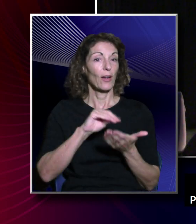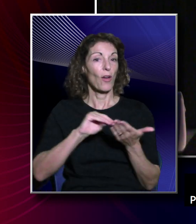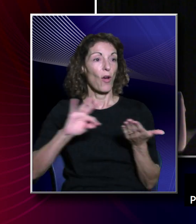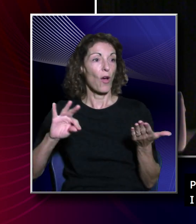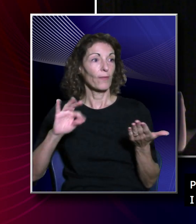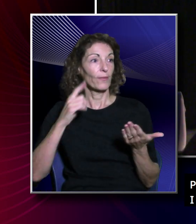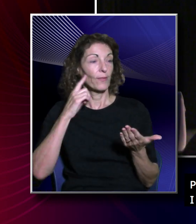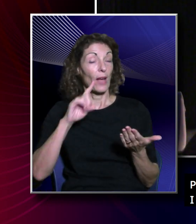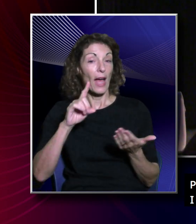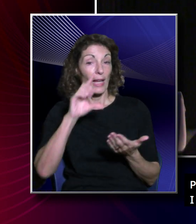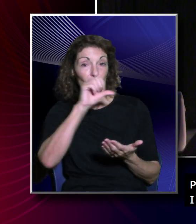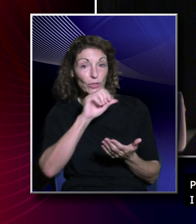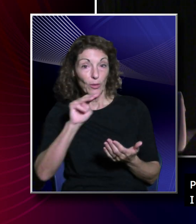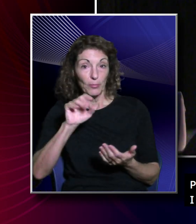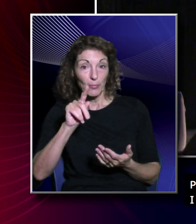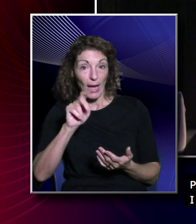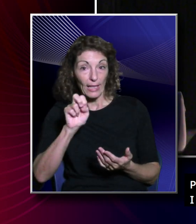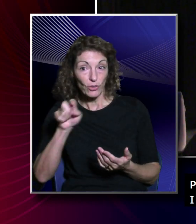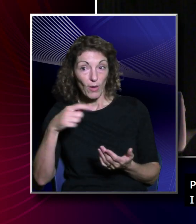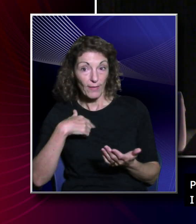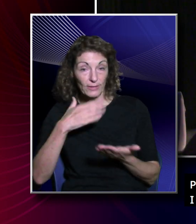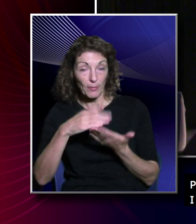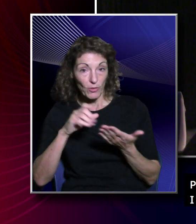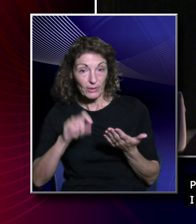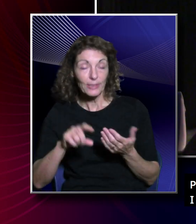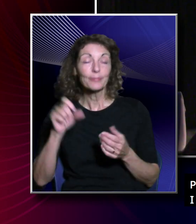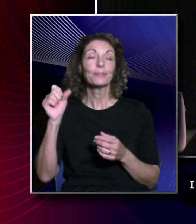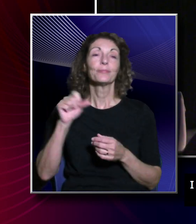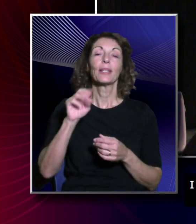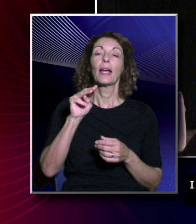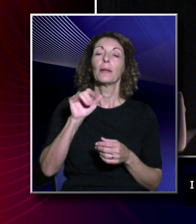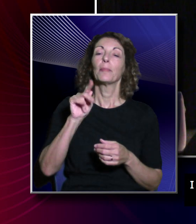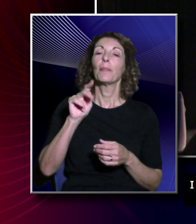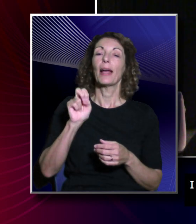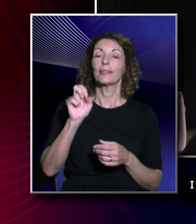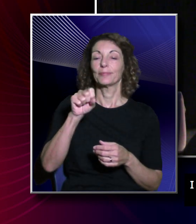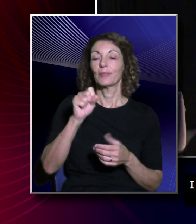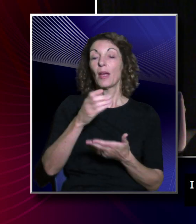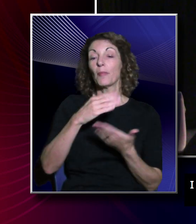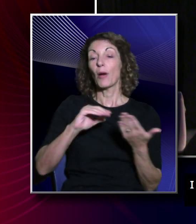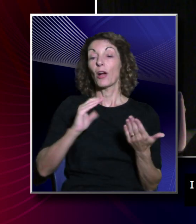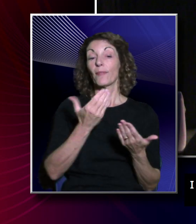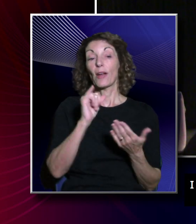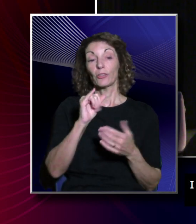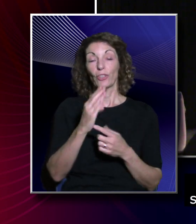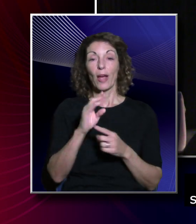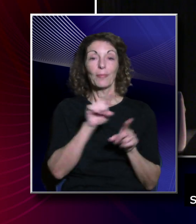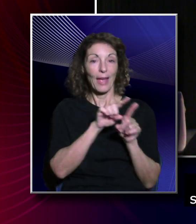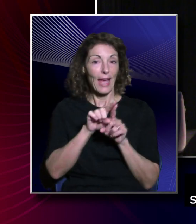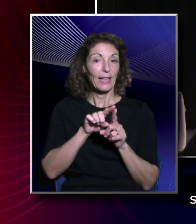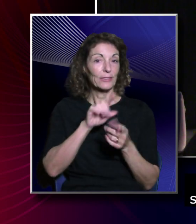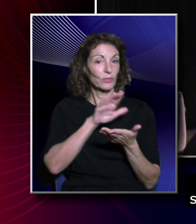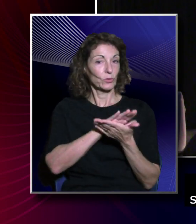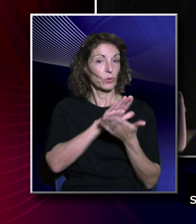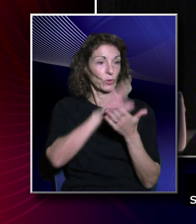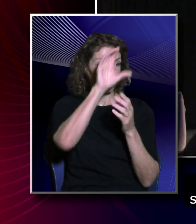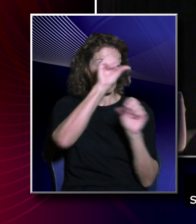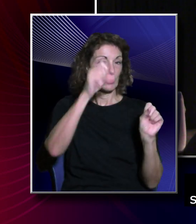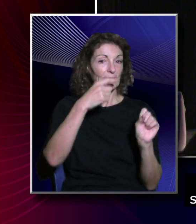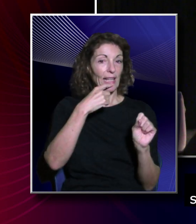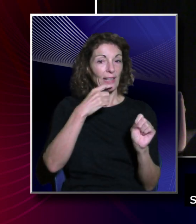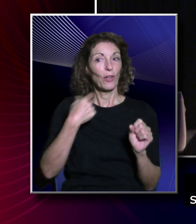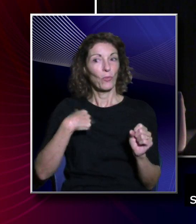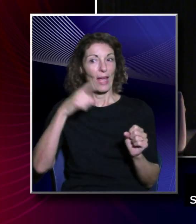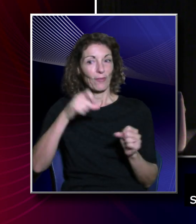have some questions? Yeah, part of our job as superintendent, as you pointed out, is making informed decisions. I